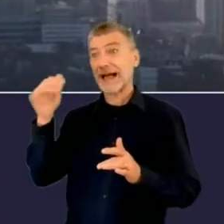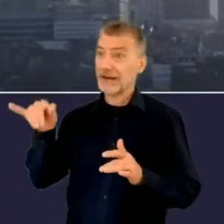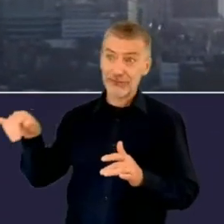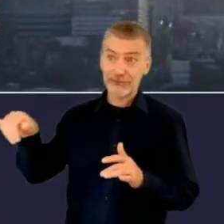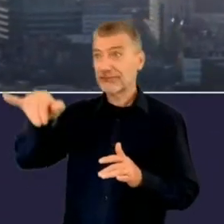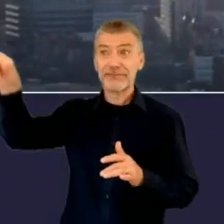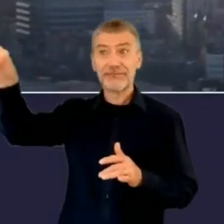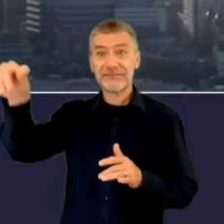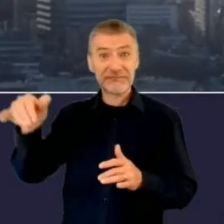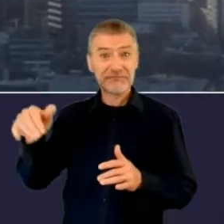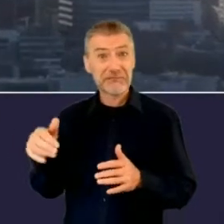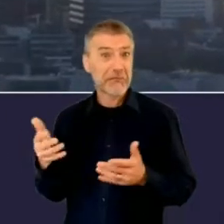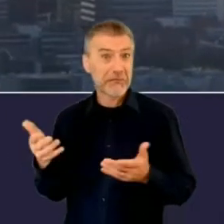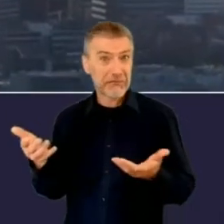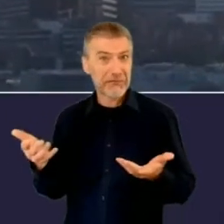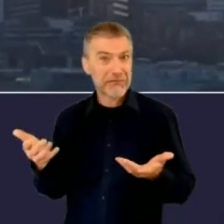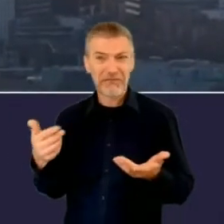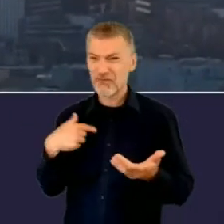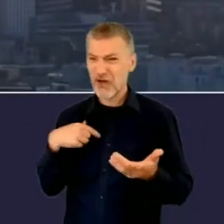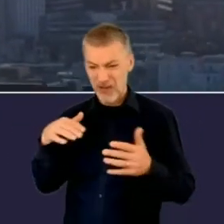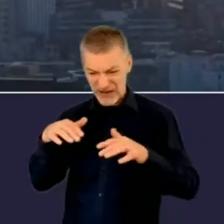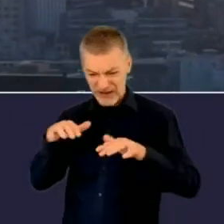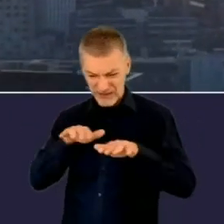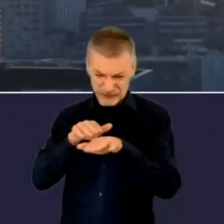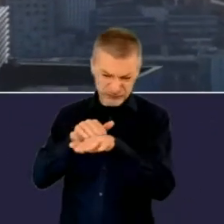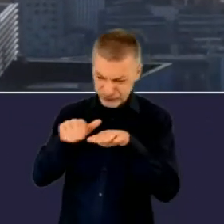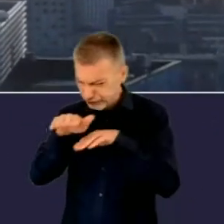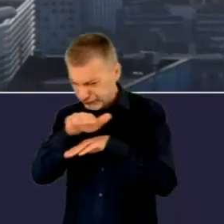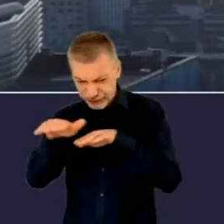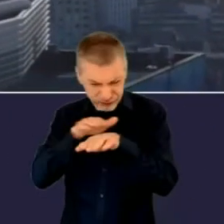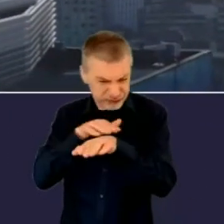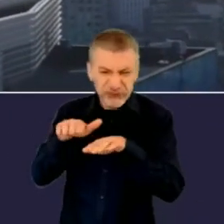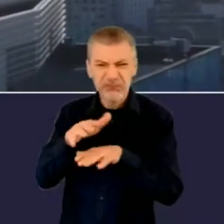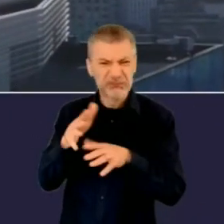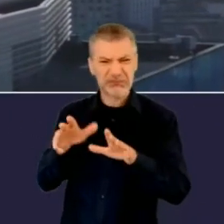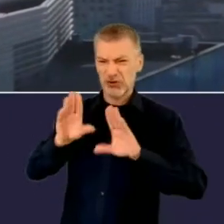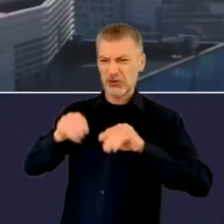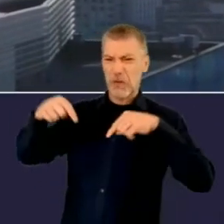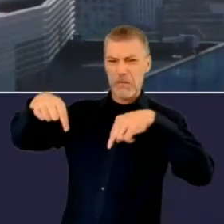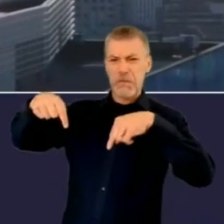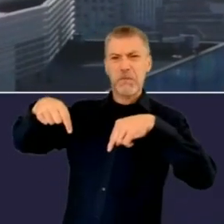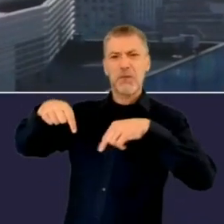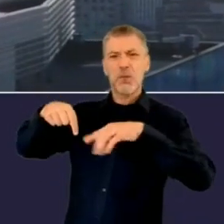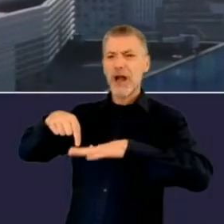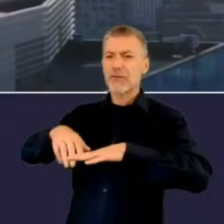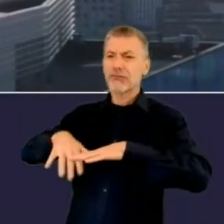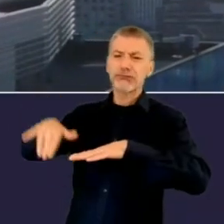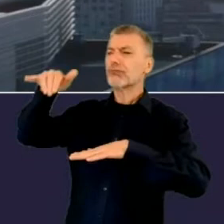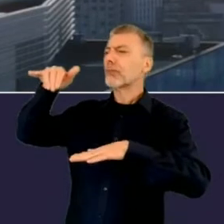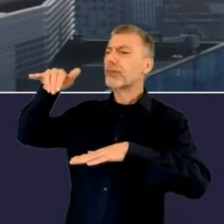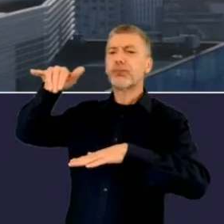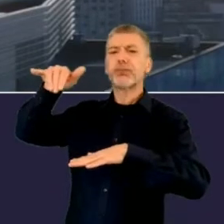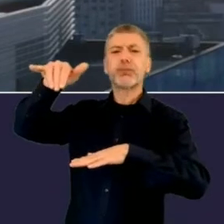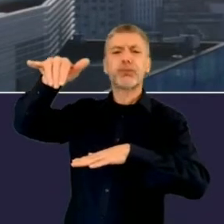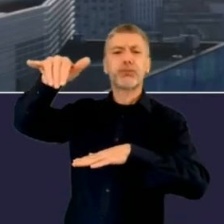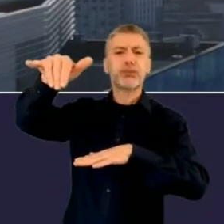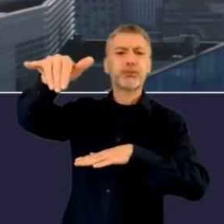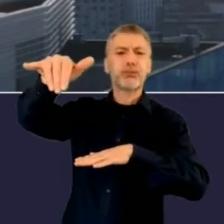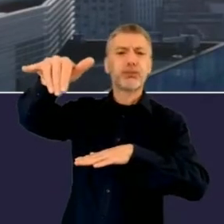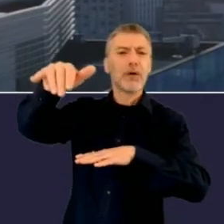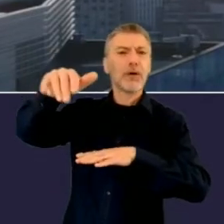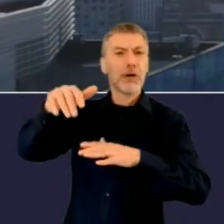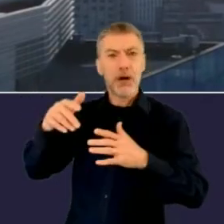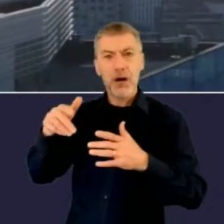staying congesting and creating more problems on the ground. How do we start to fly through the air? But what's even more impressive about this aircraft is